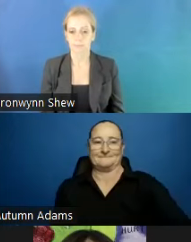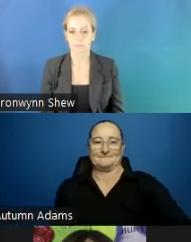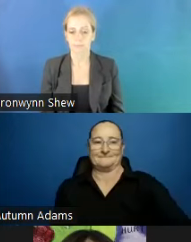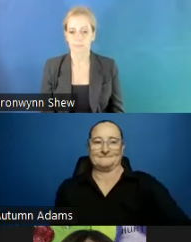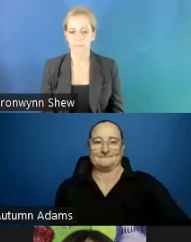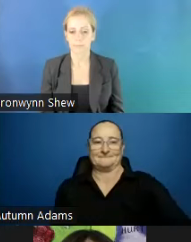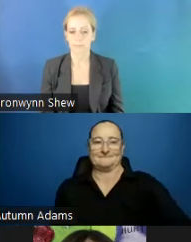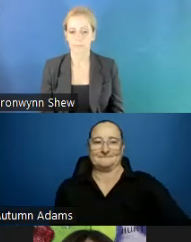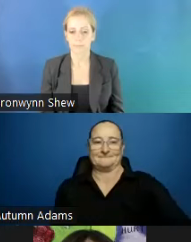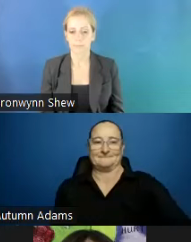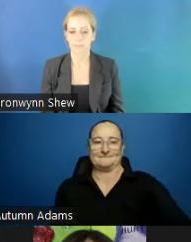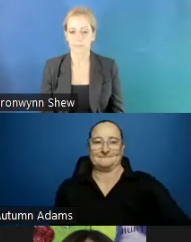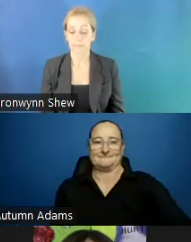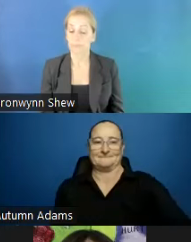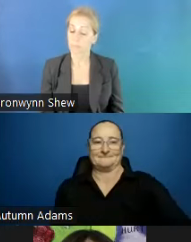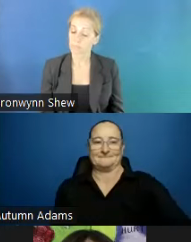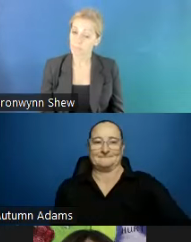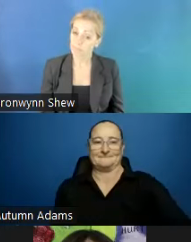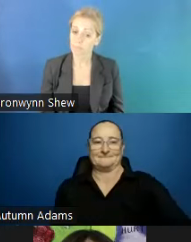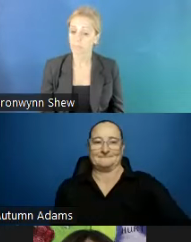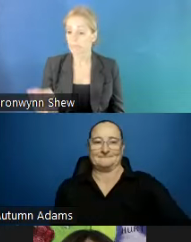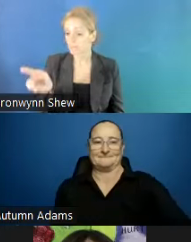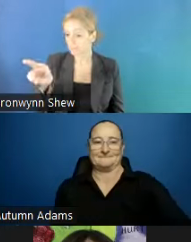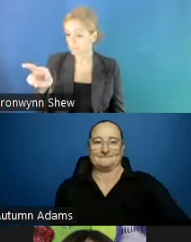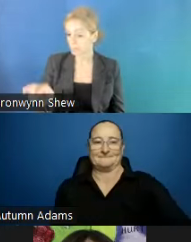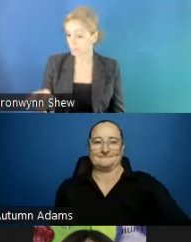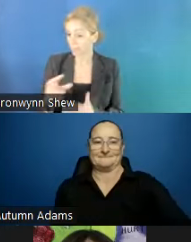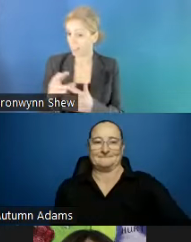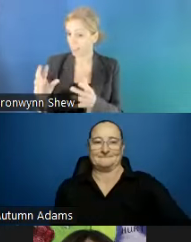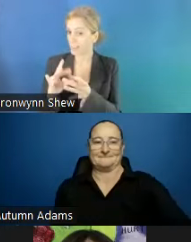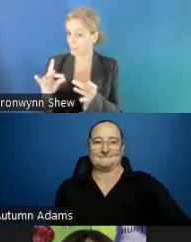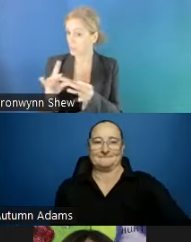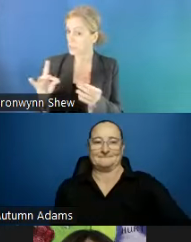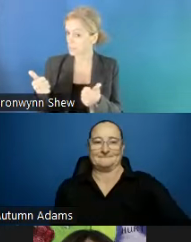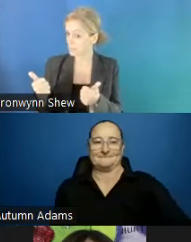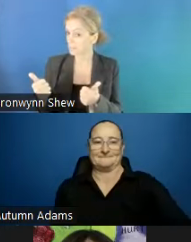Oh, there's a lot of comments. This is good. This is really good.